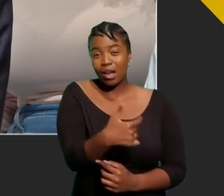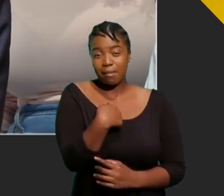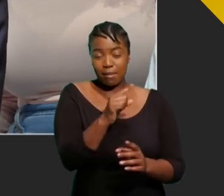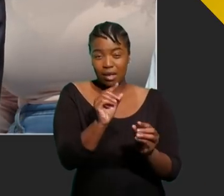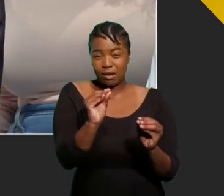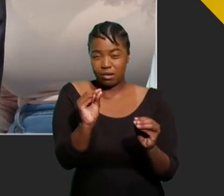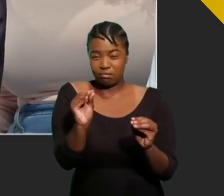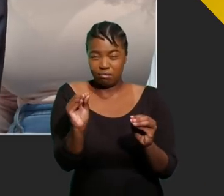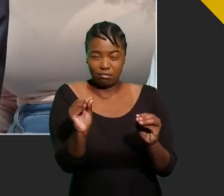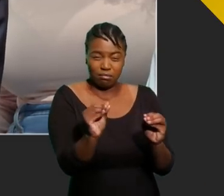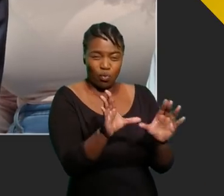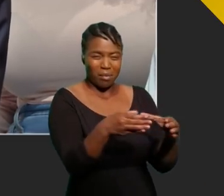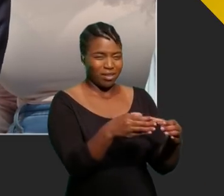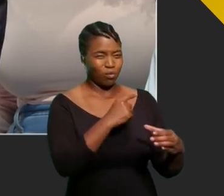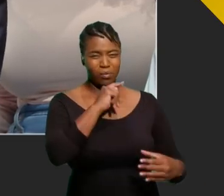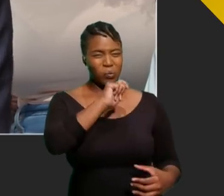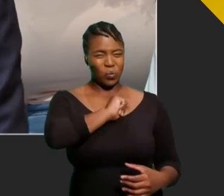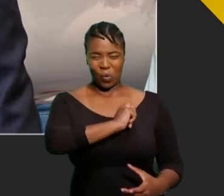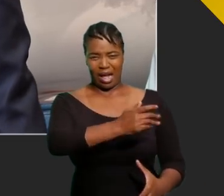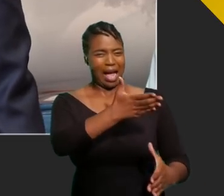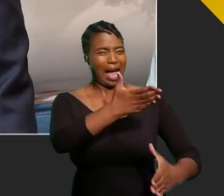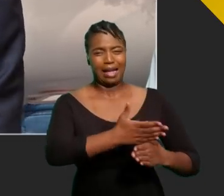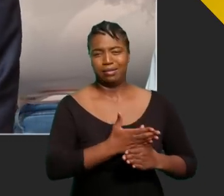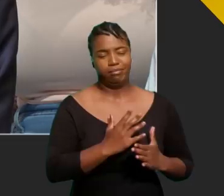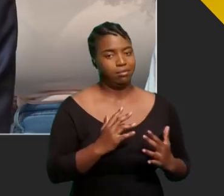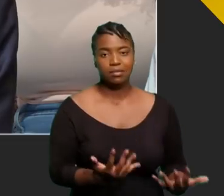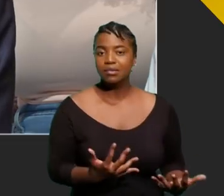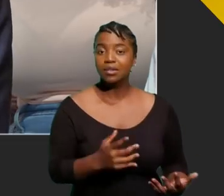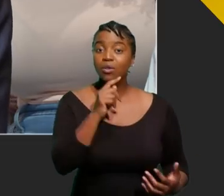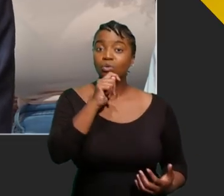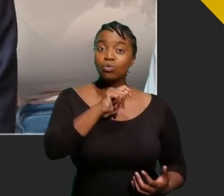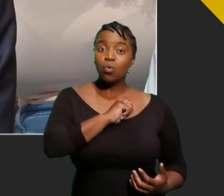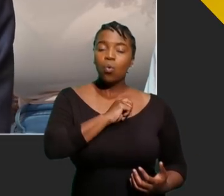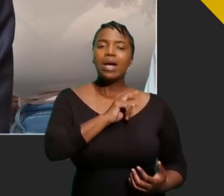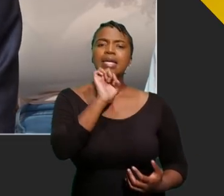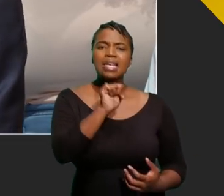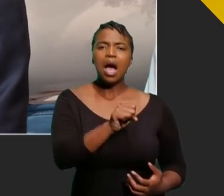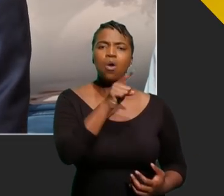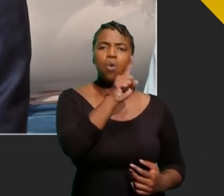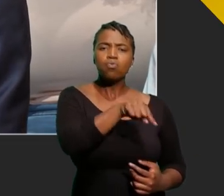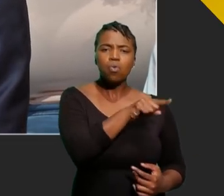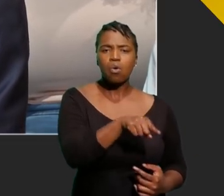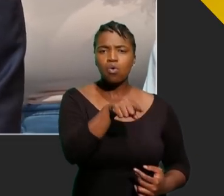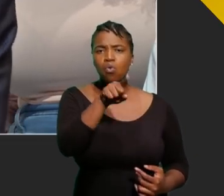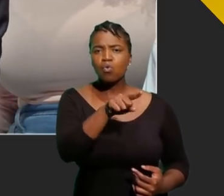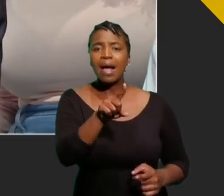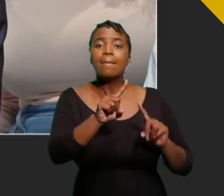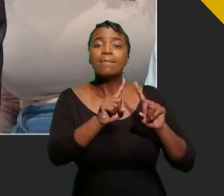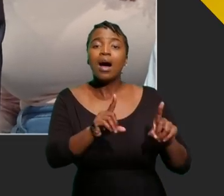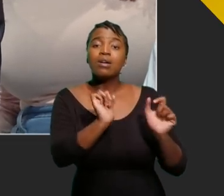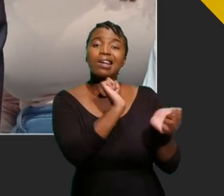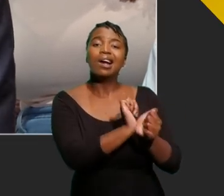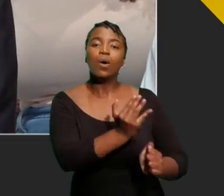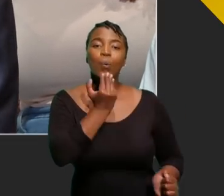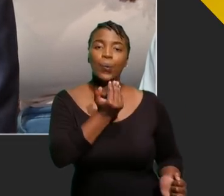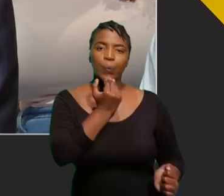from the commission board, because truly, like you're saying, no one is really getting held accountable. We're supposed to get held accountable. The guy comes to the